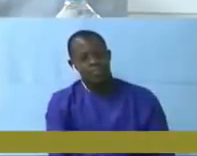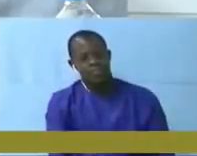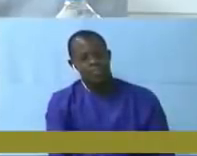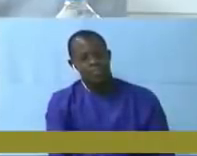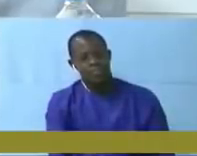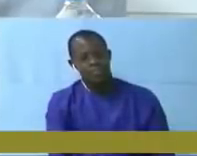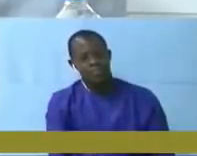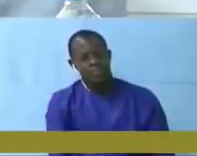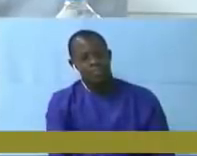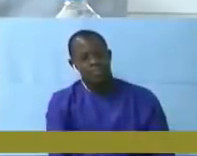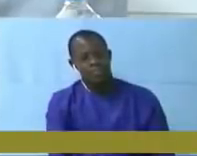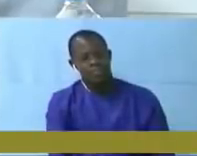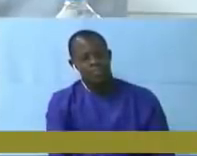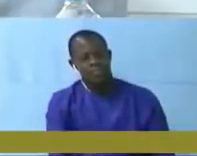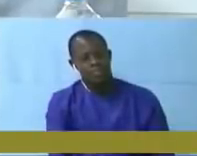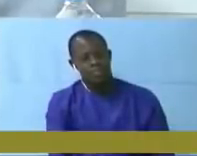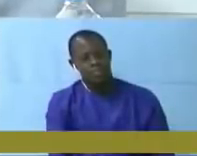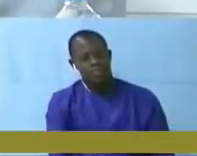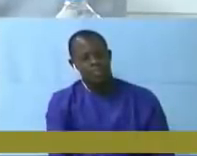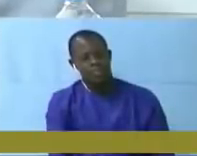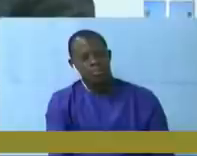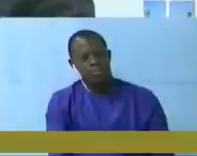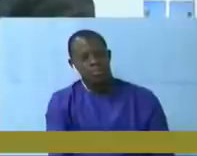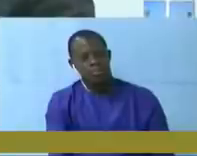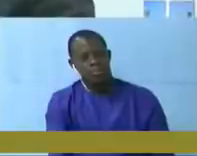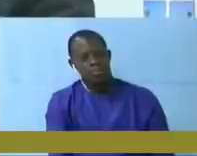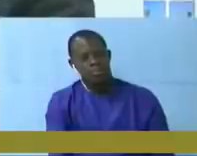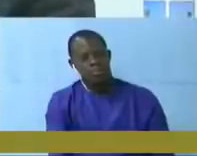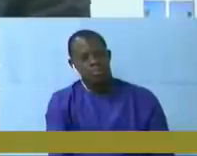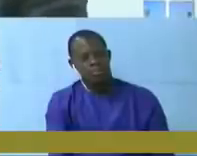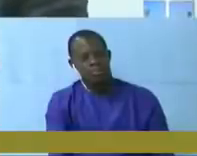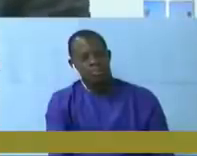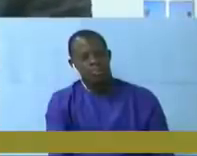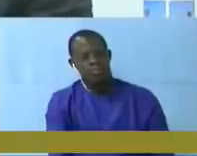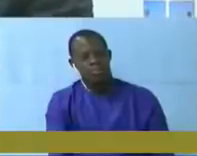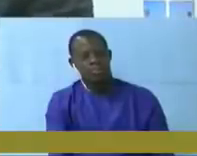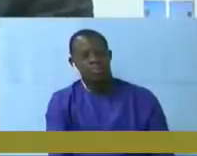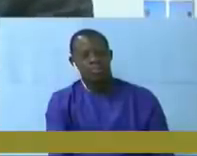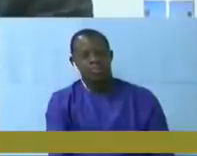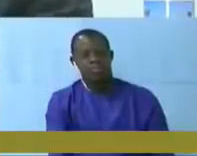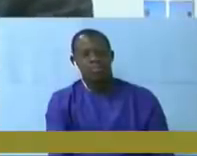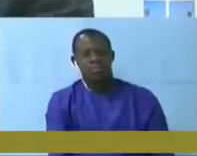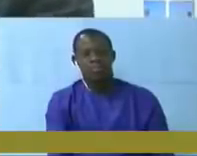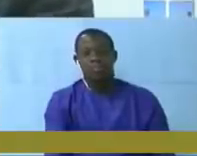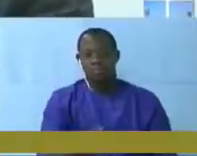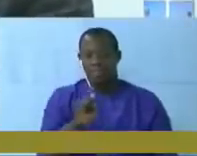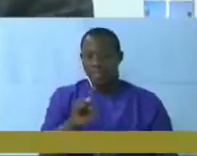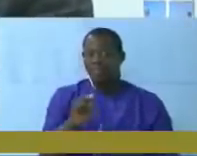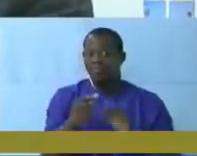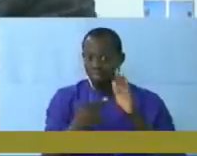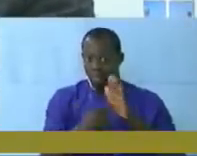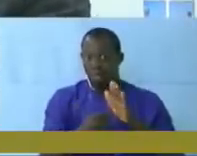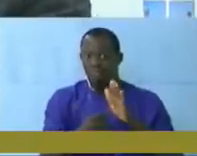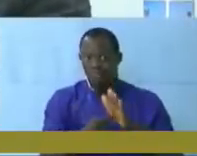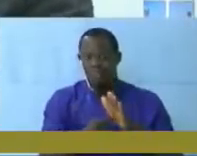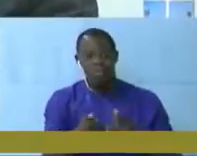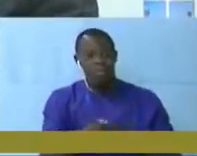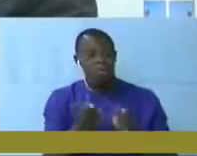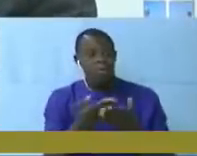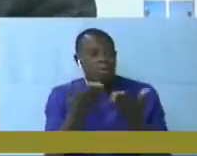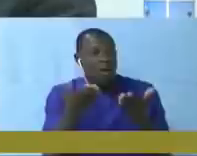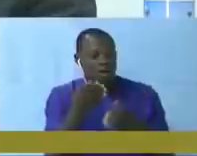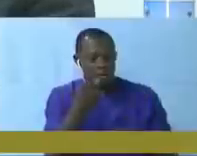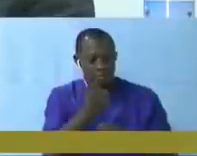nek né danañu am ay loi yo xamné ni ñu koy doxé ci walé tefar. That is quite important because it broadens